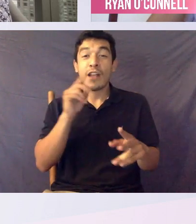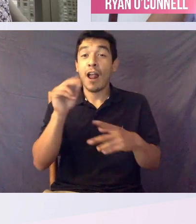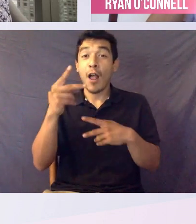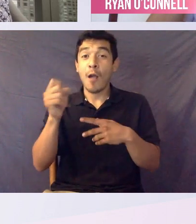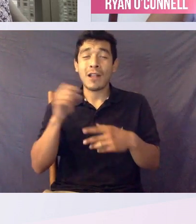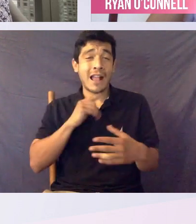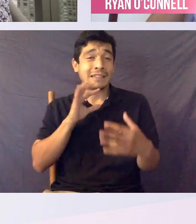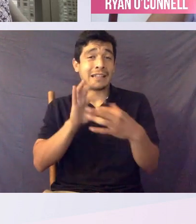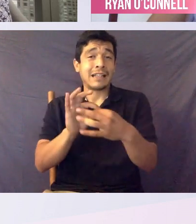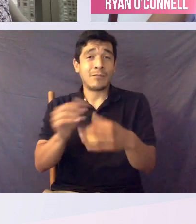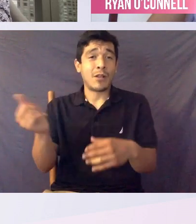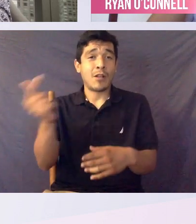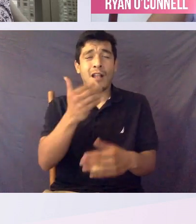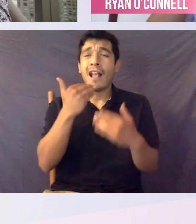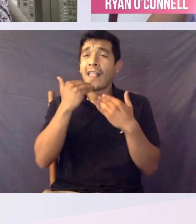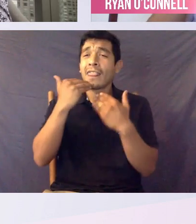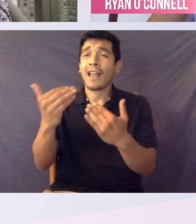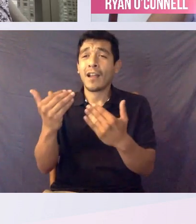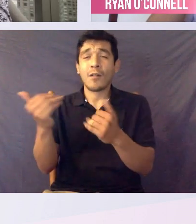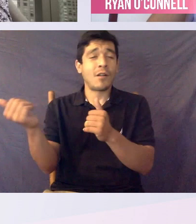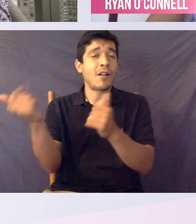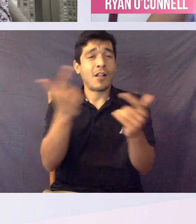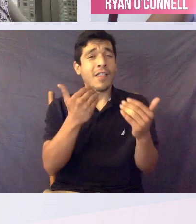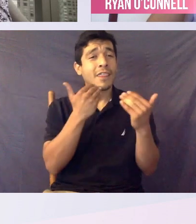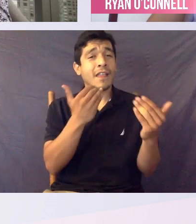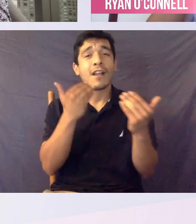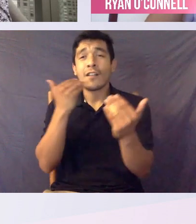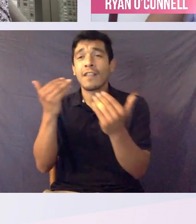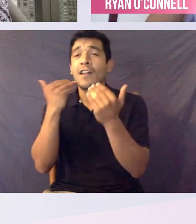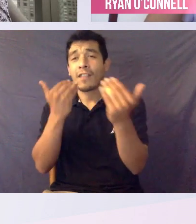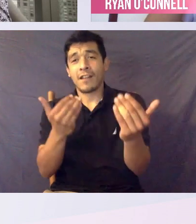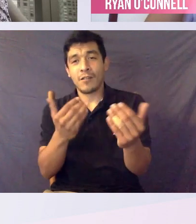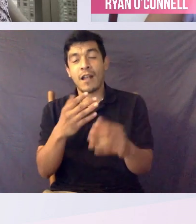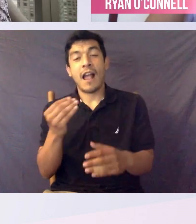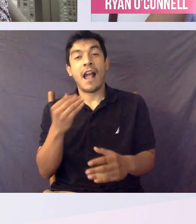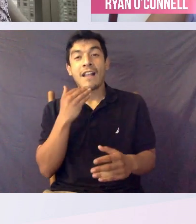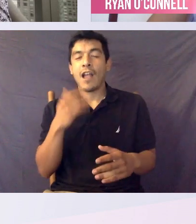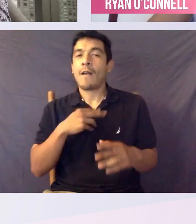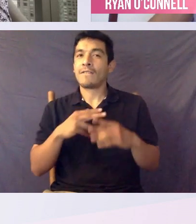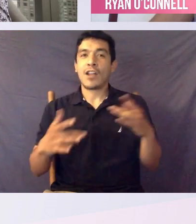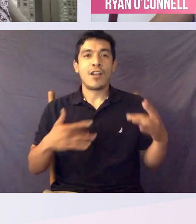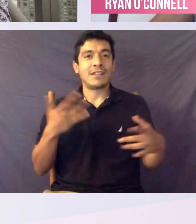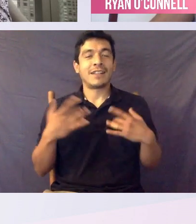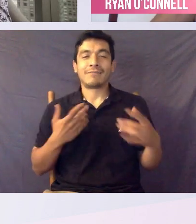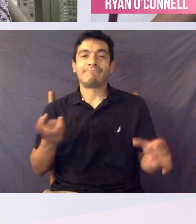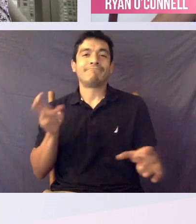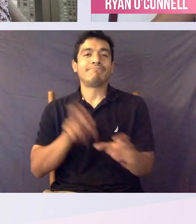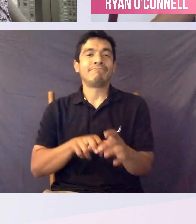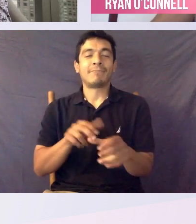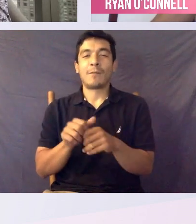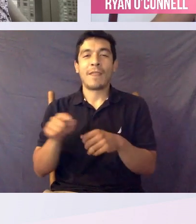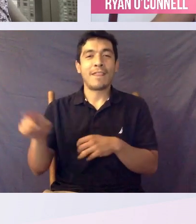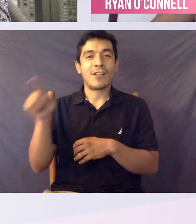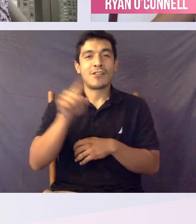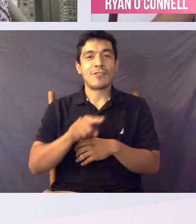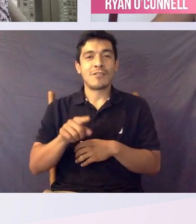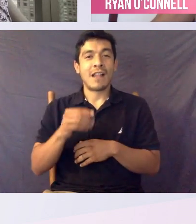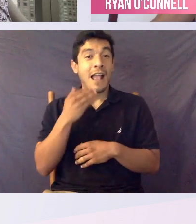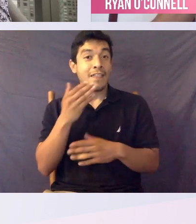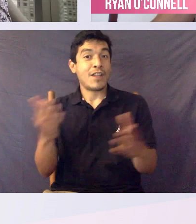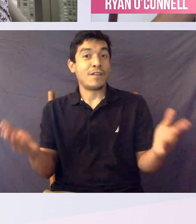thank you for the work that you do. And we are so excited to be on this ride with you. So thank you for